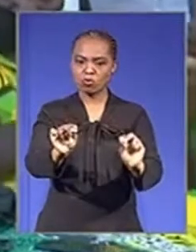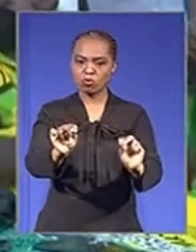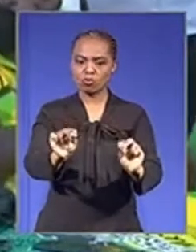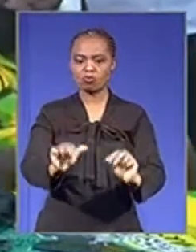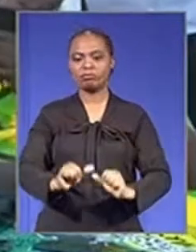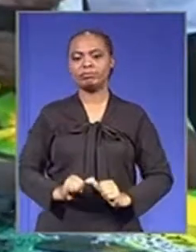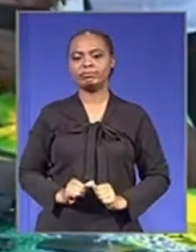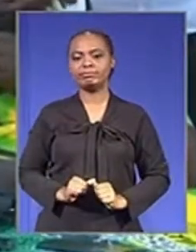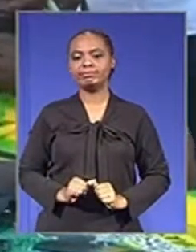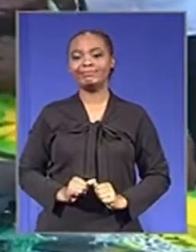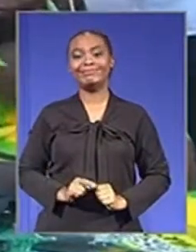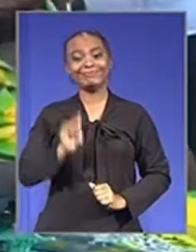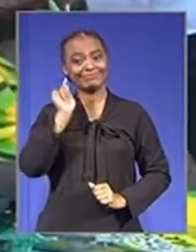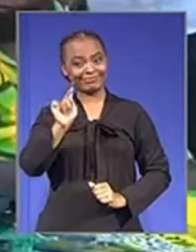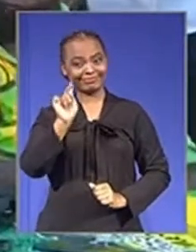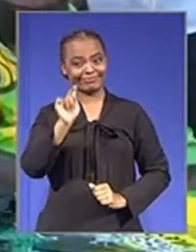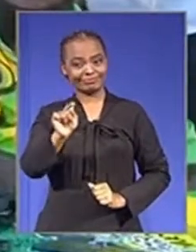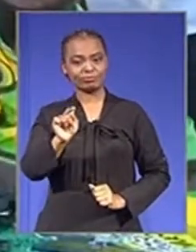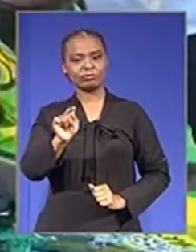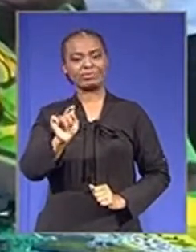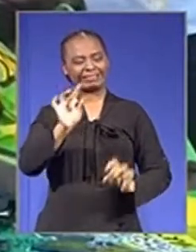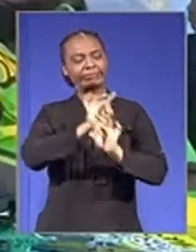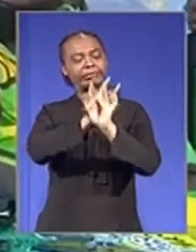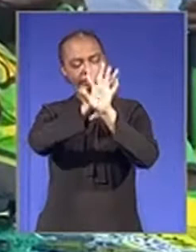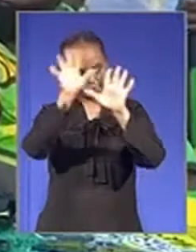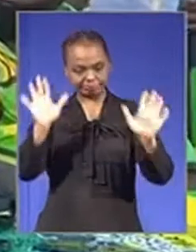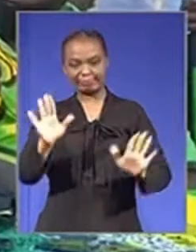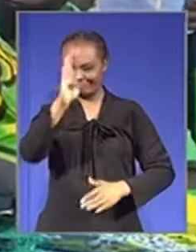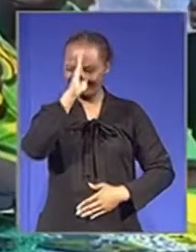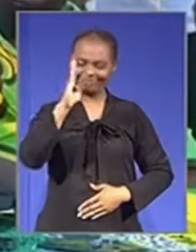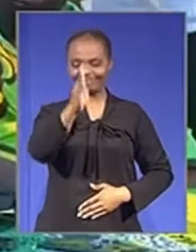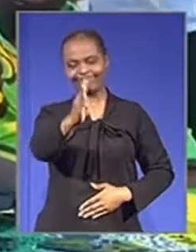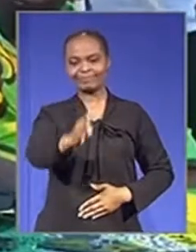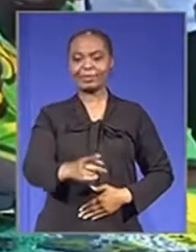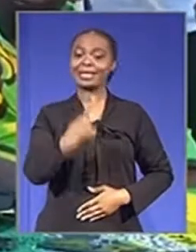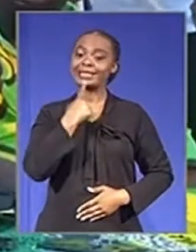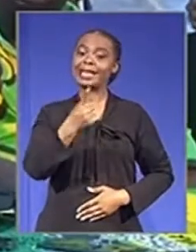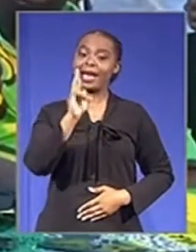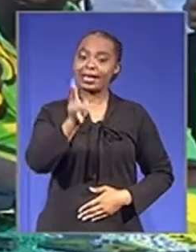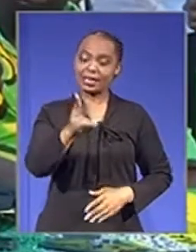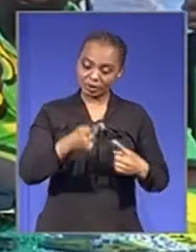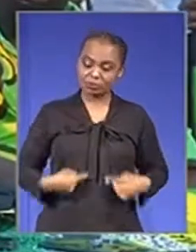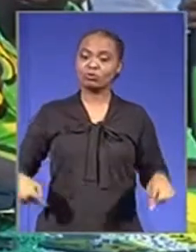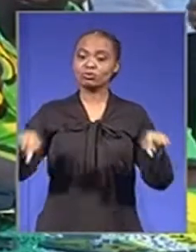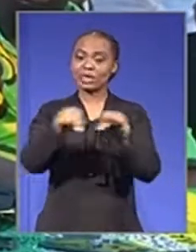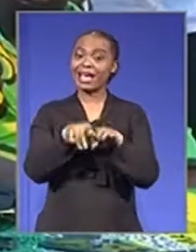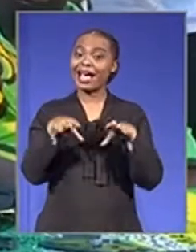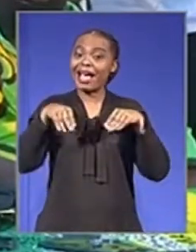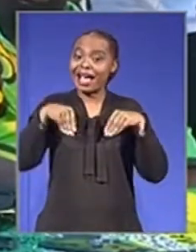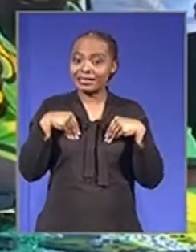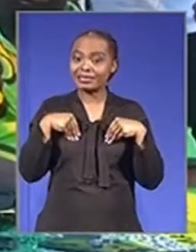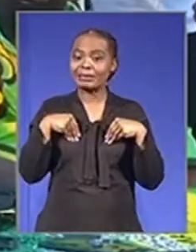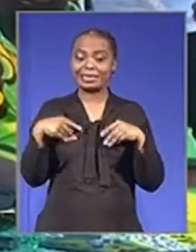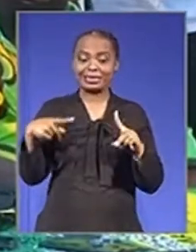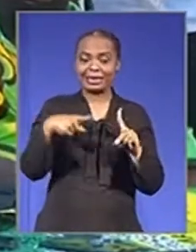And that is an understatement. Let me repeat it. We will not allow